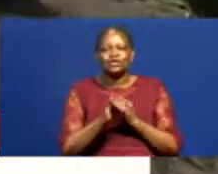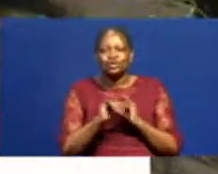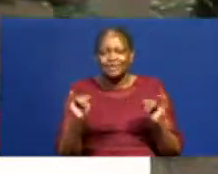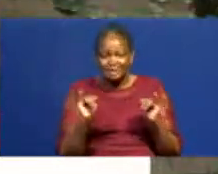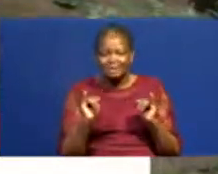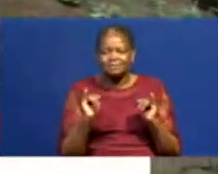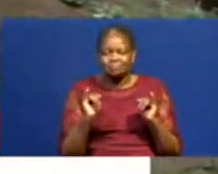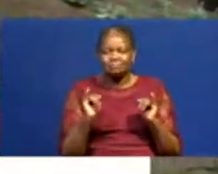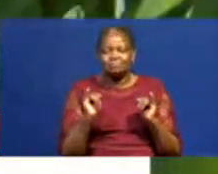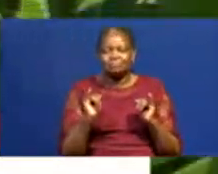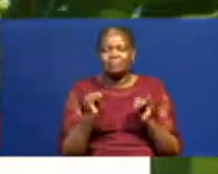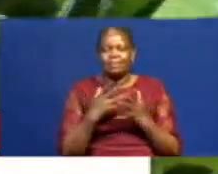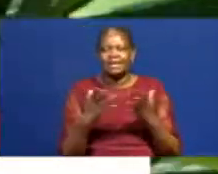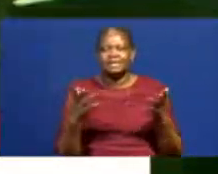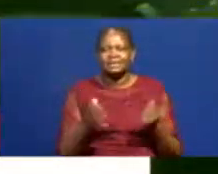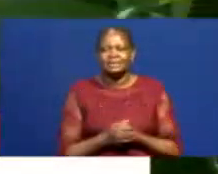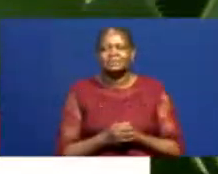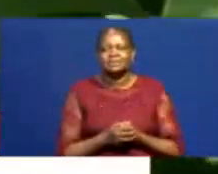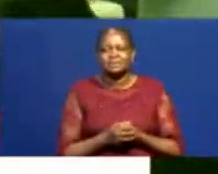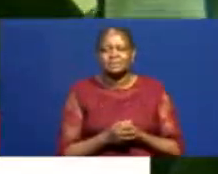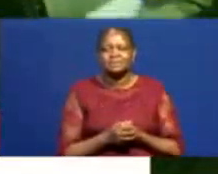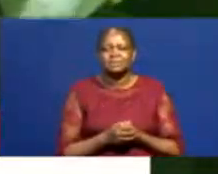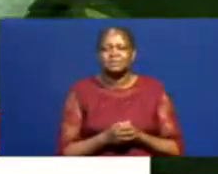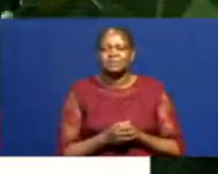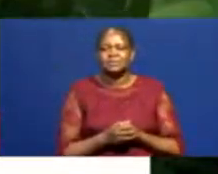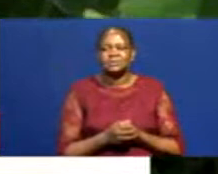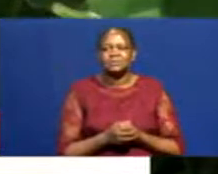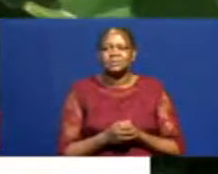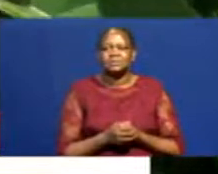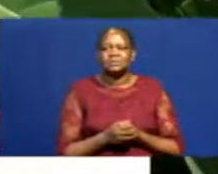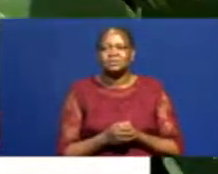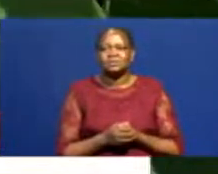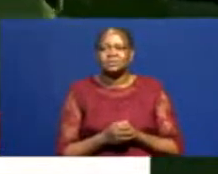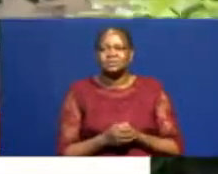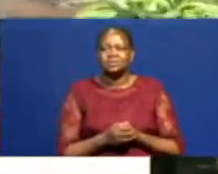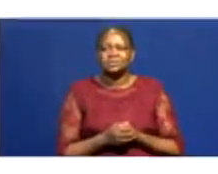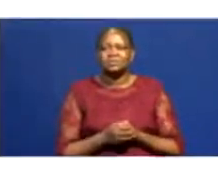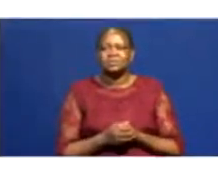planting materials. Ndusha Mukami for Prime Edition.